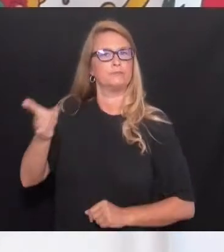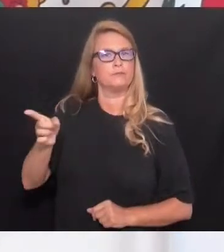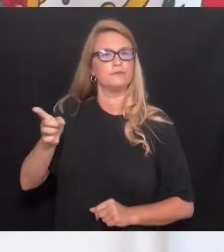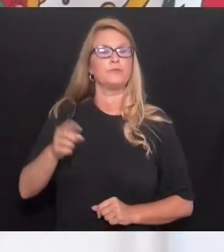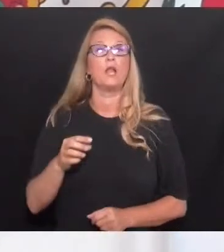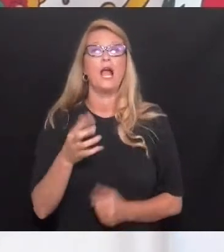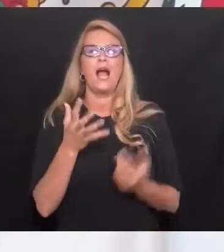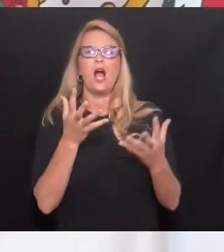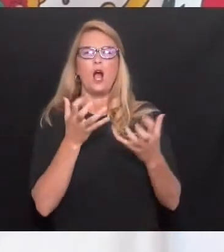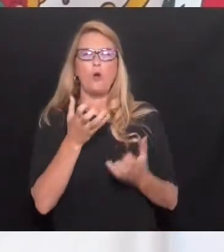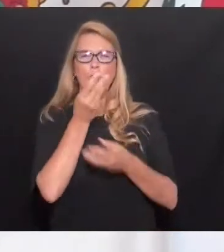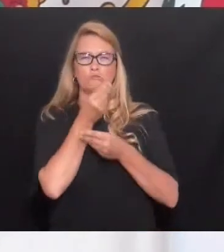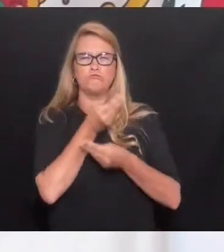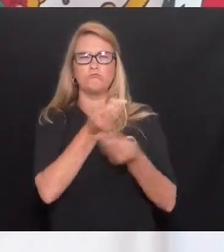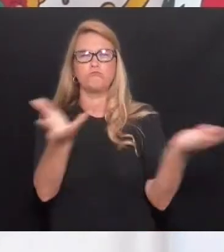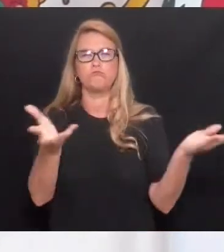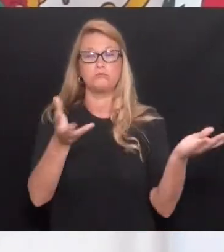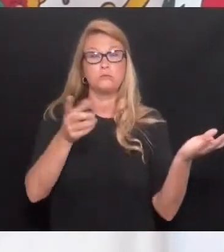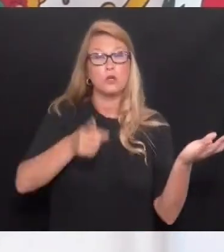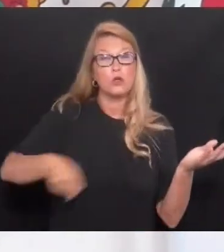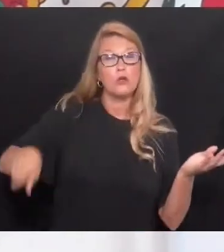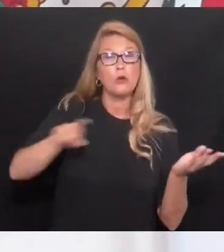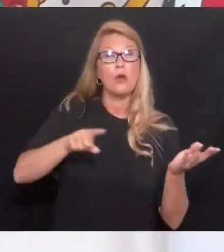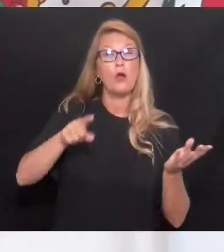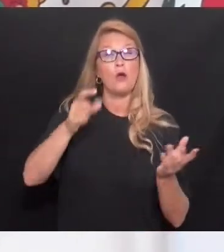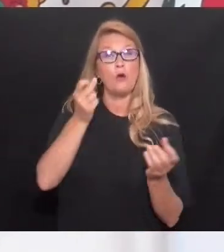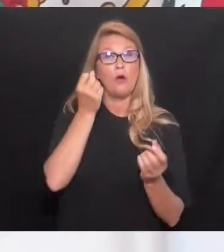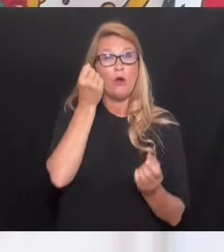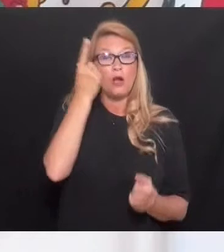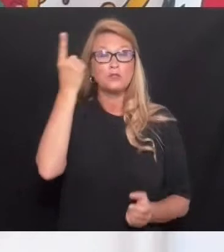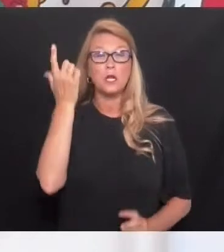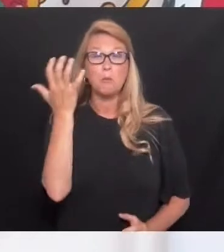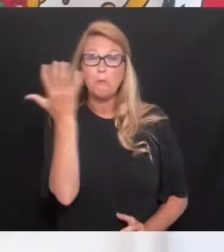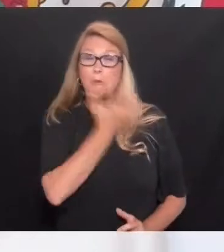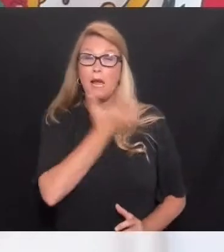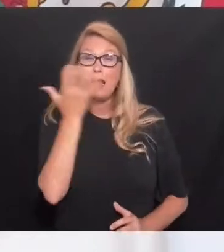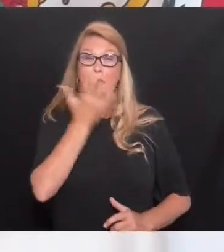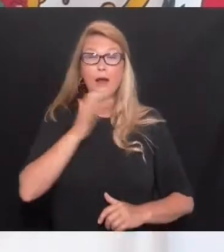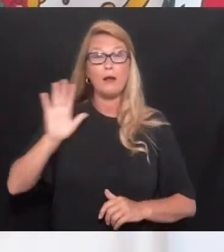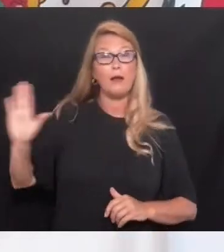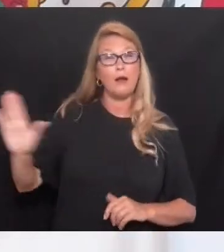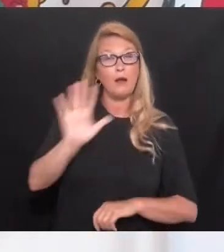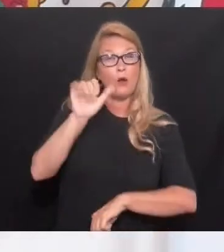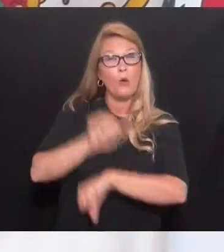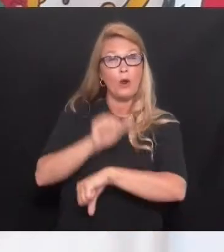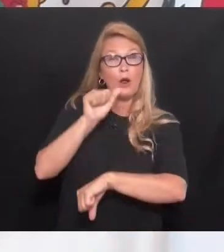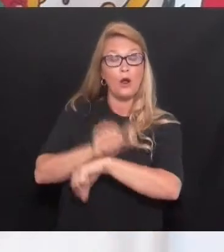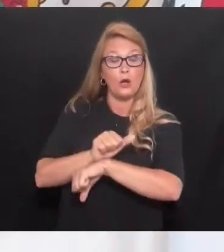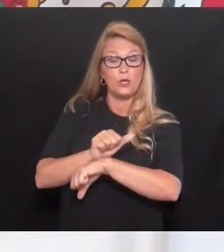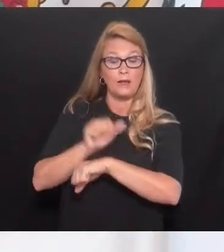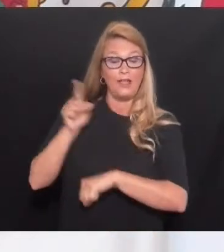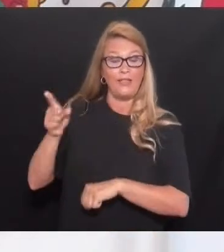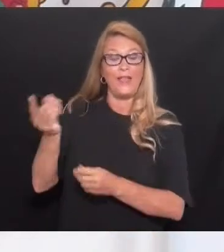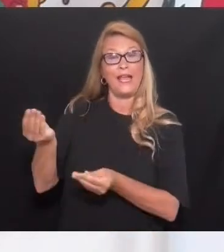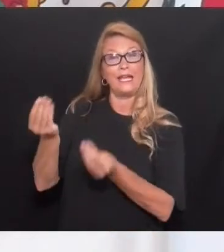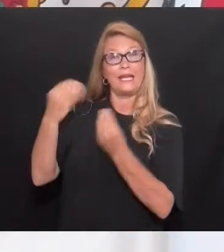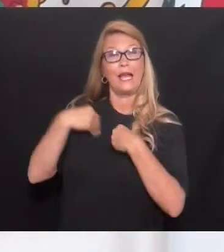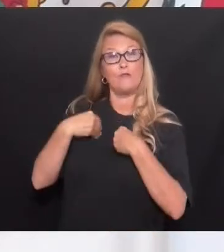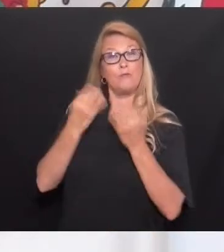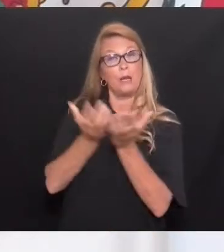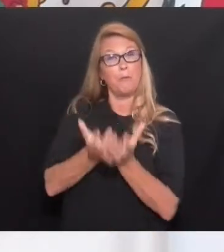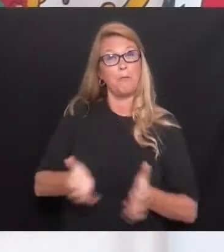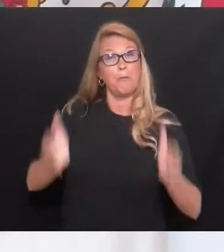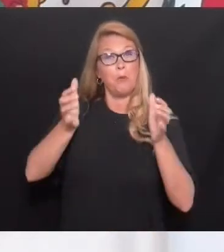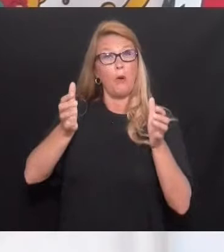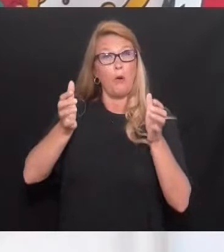is amazing what West Virginia can do. If you'll see this right here, you know, they gave this to me and everything, and